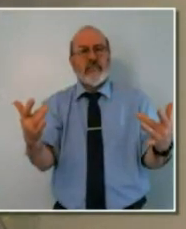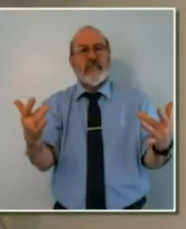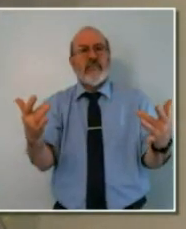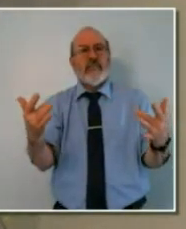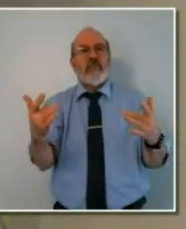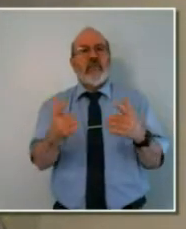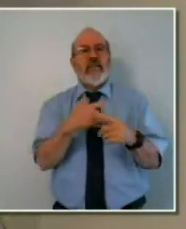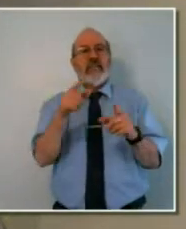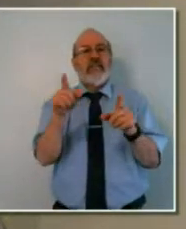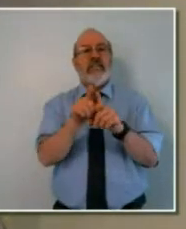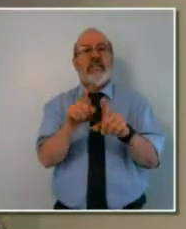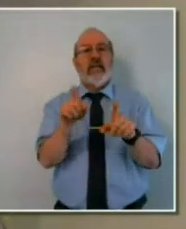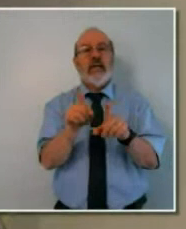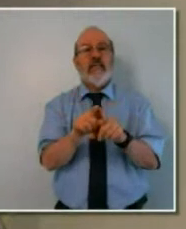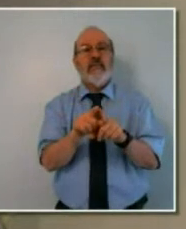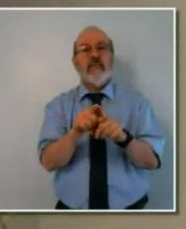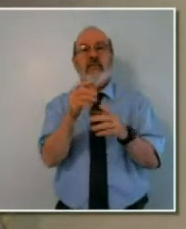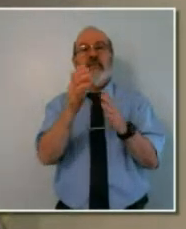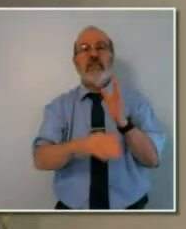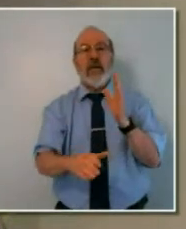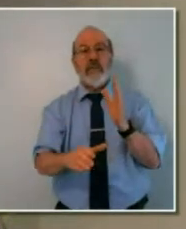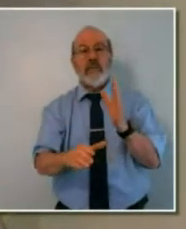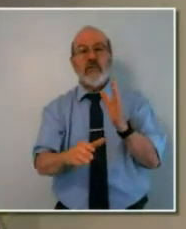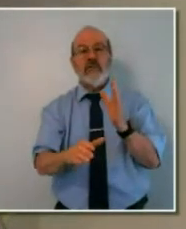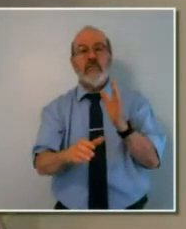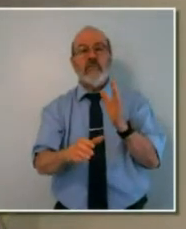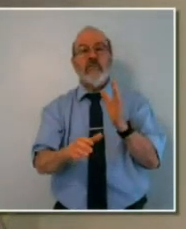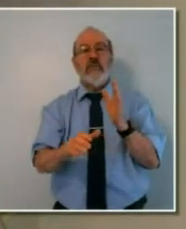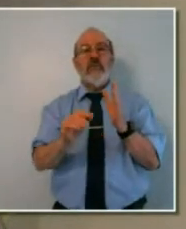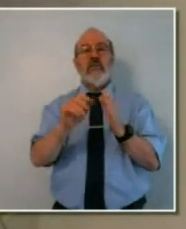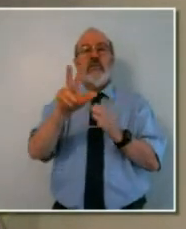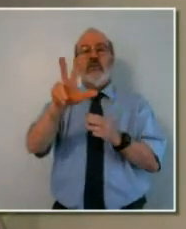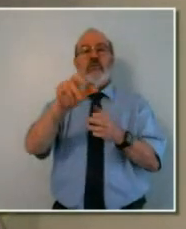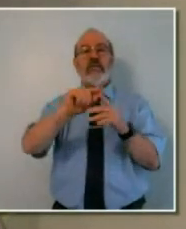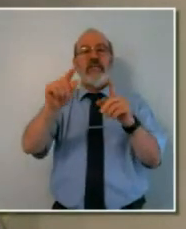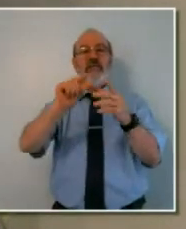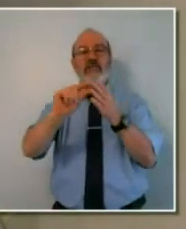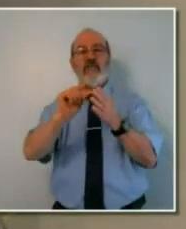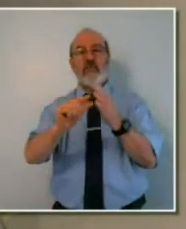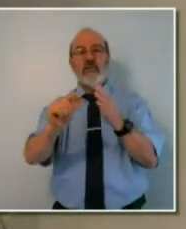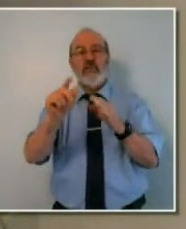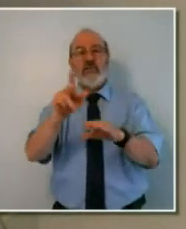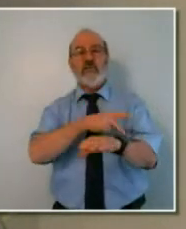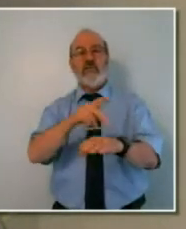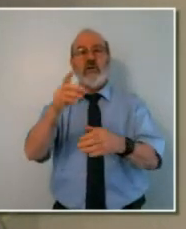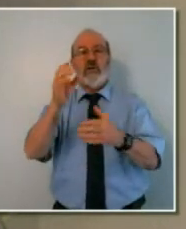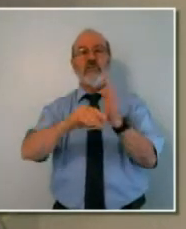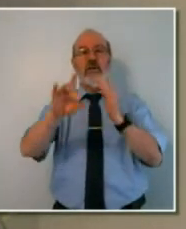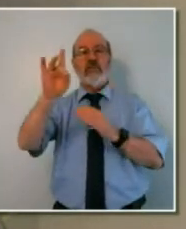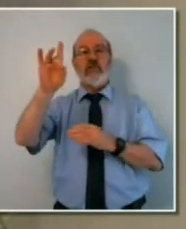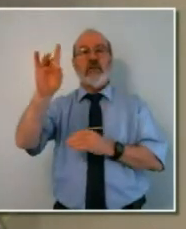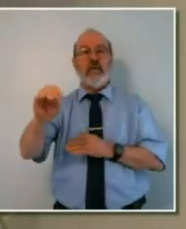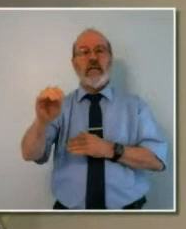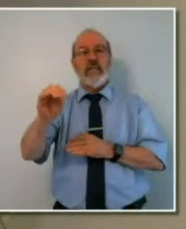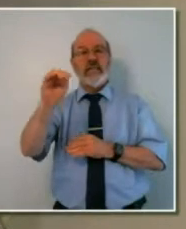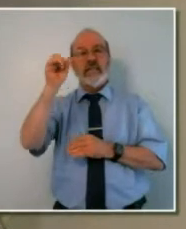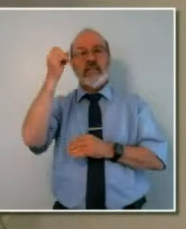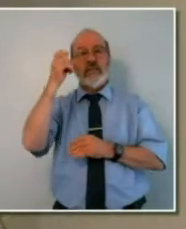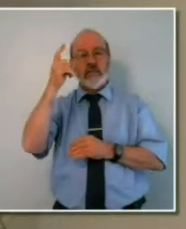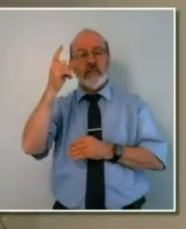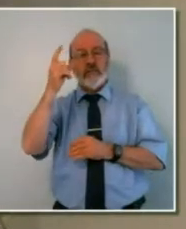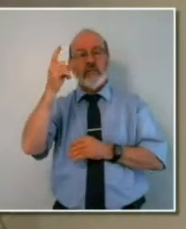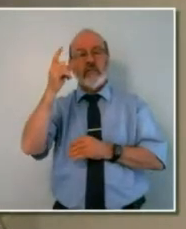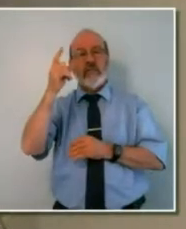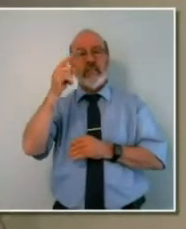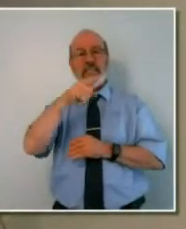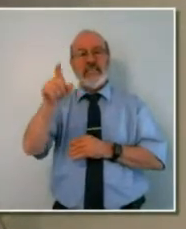same chapter, in three verses of Psalm chapter 80, they recognize that they need